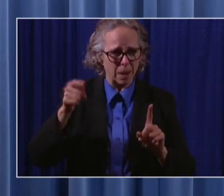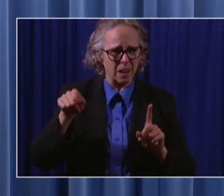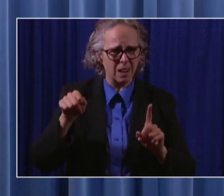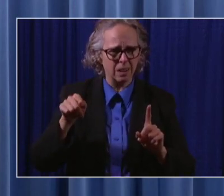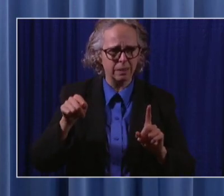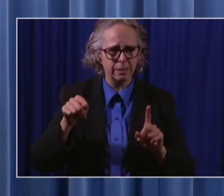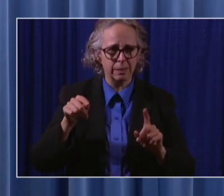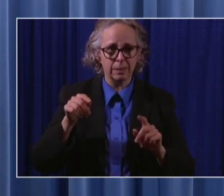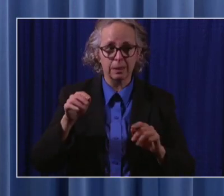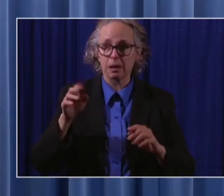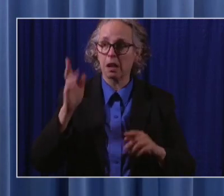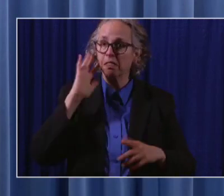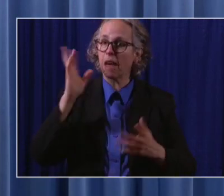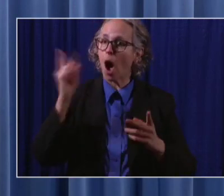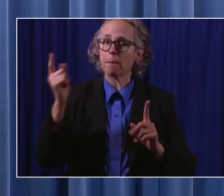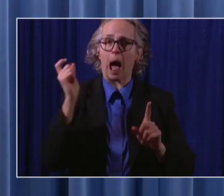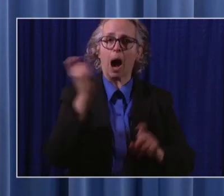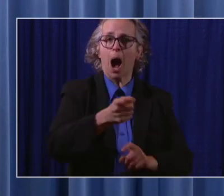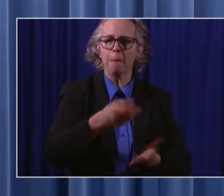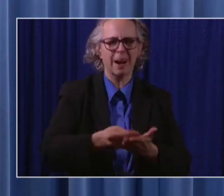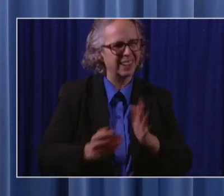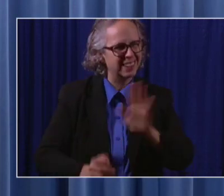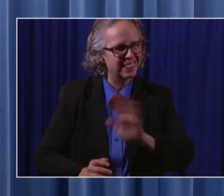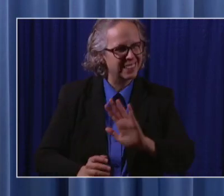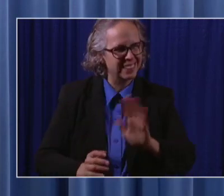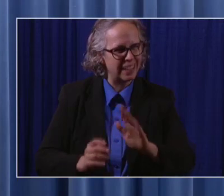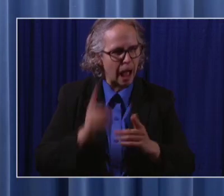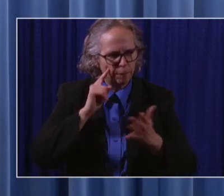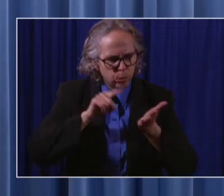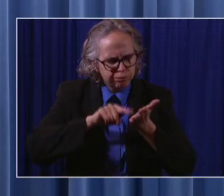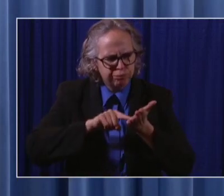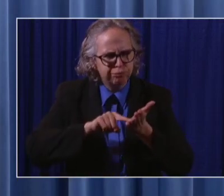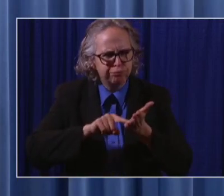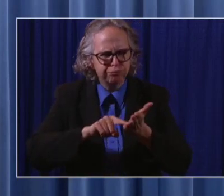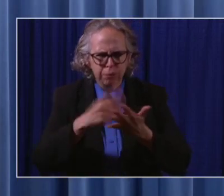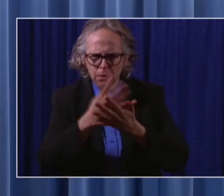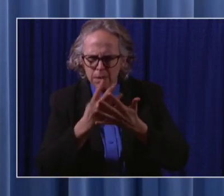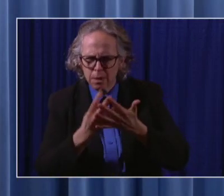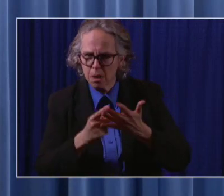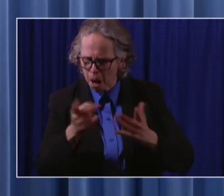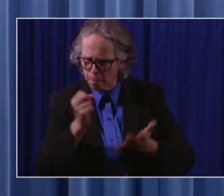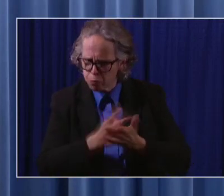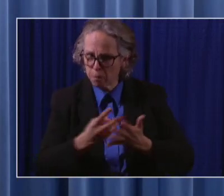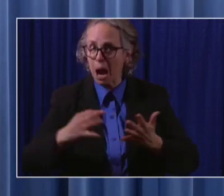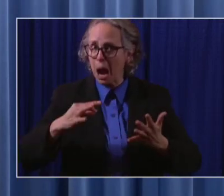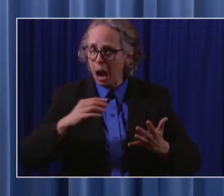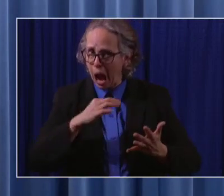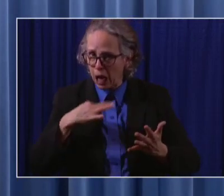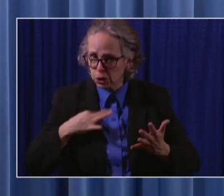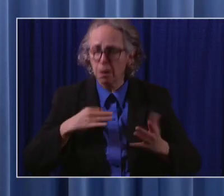do that. We have to make sure that they do in fact qualify for that. So I'm not aware of the